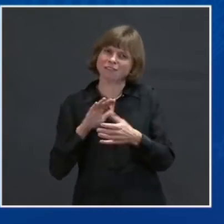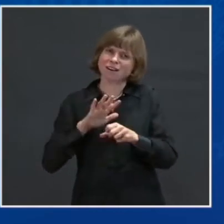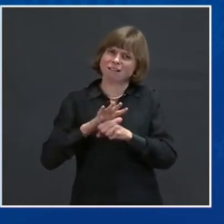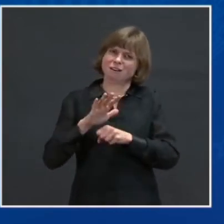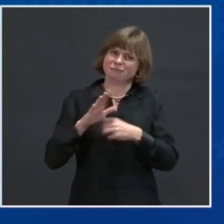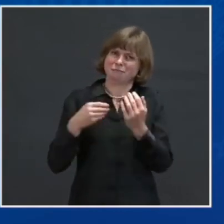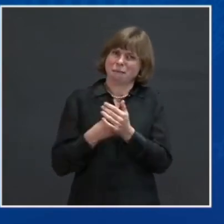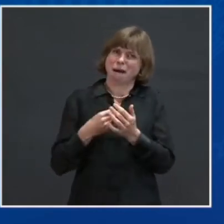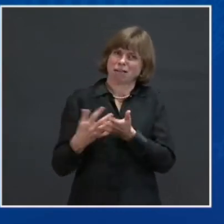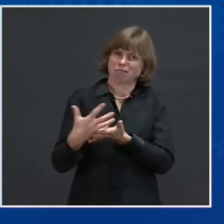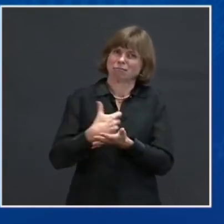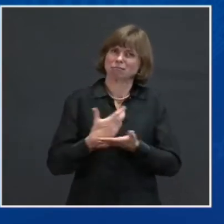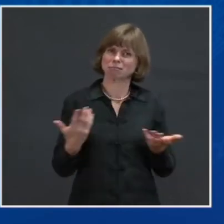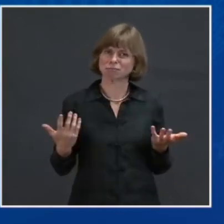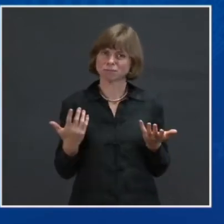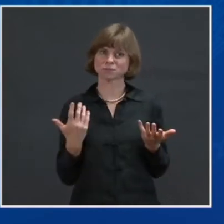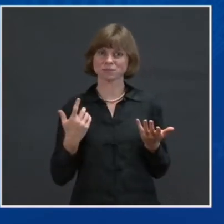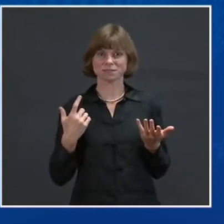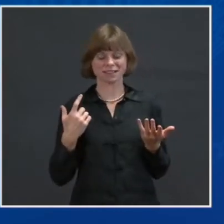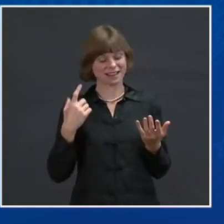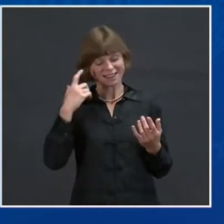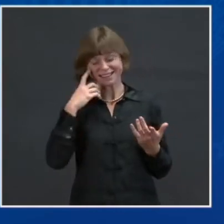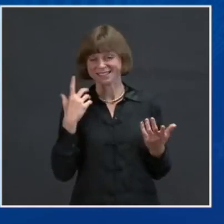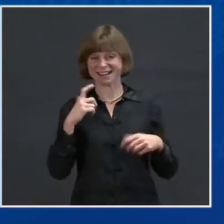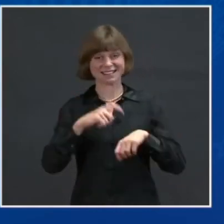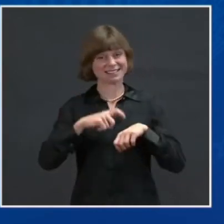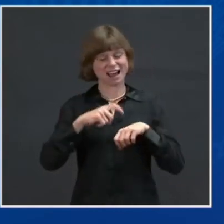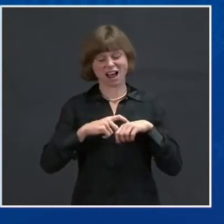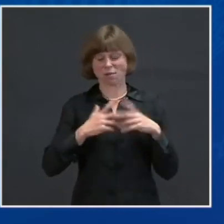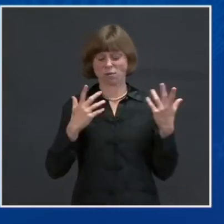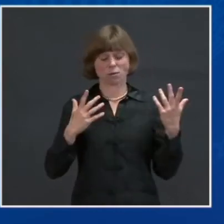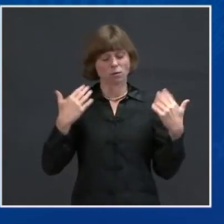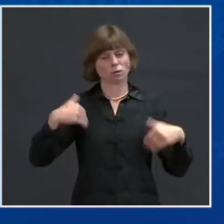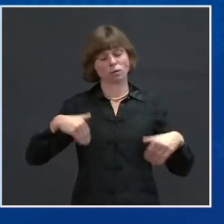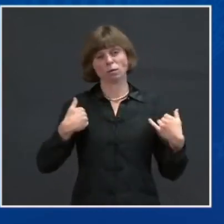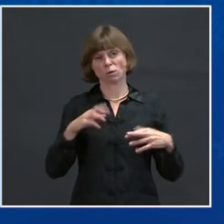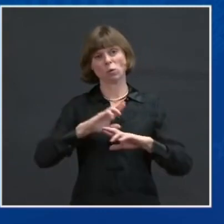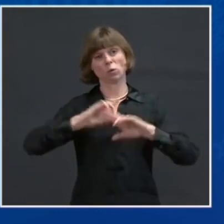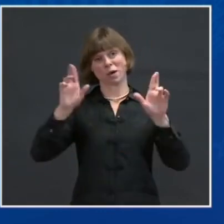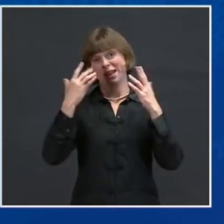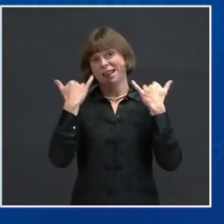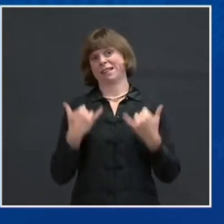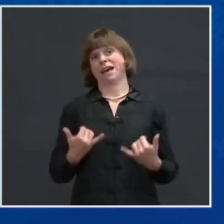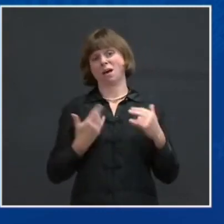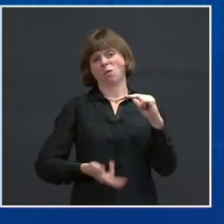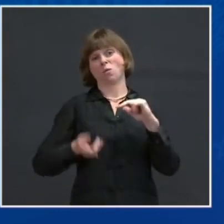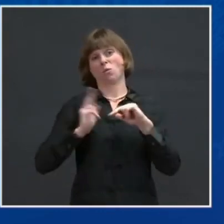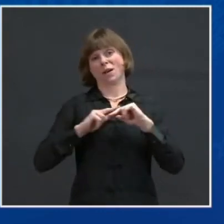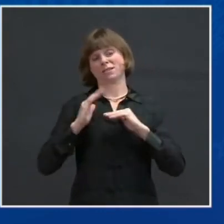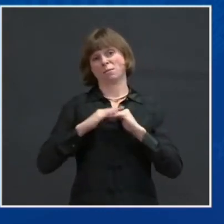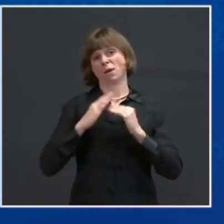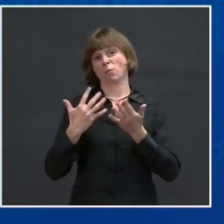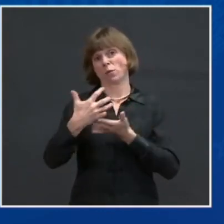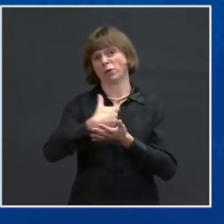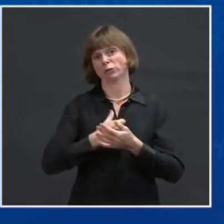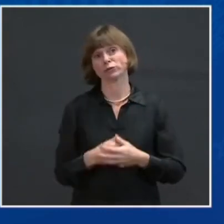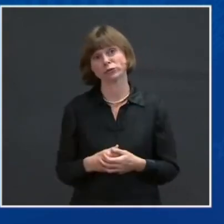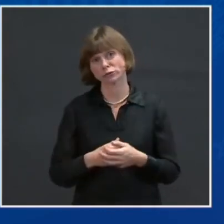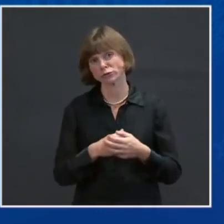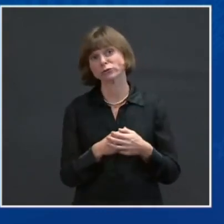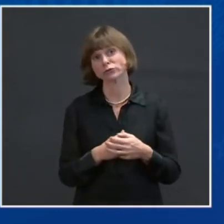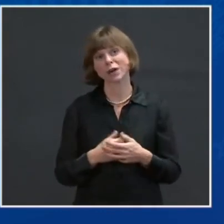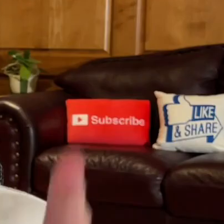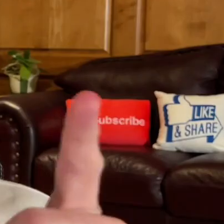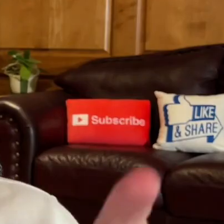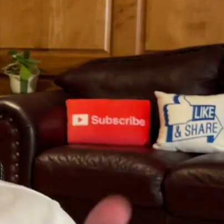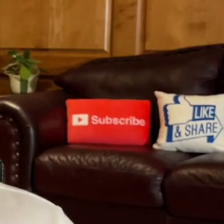it's a long past time to raise the minimum wage. But we'll let the process see itself through, and I'm not going to negotiate what he'd be open to and not